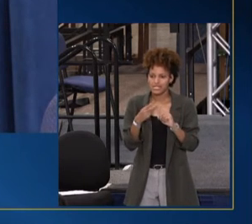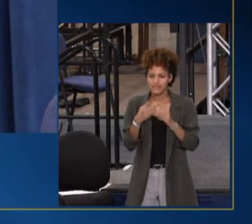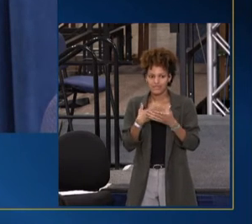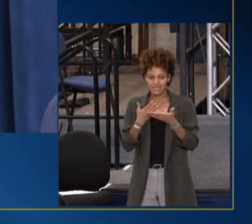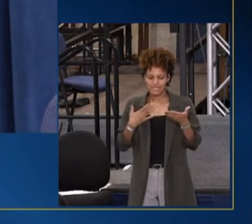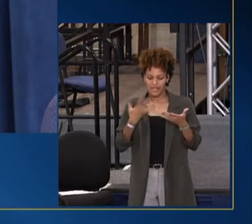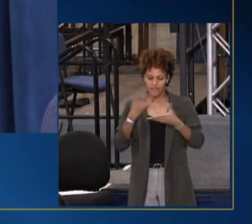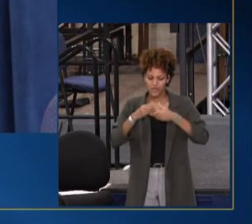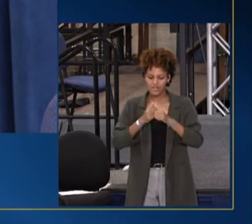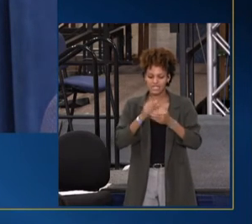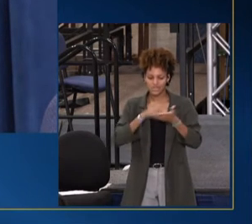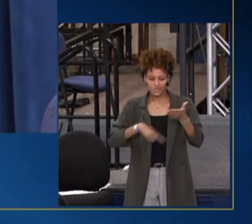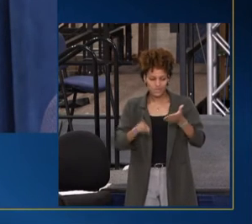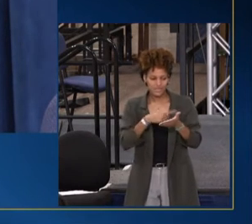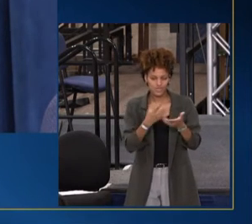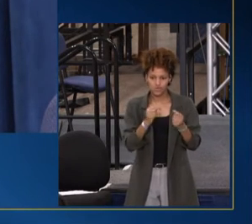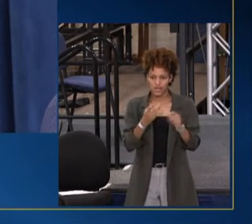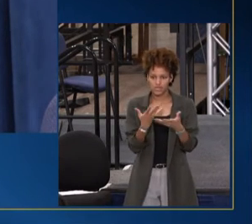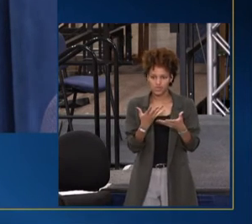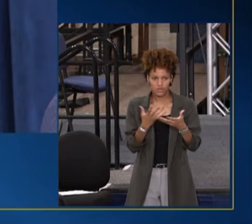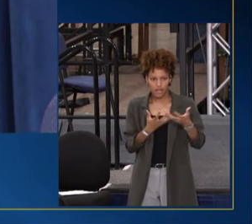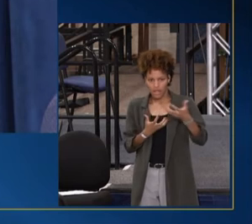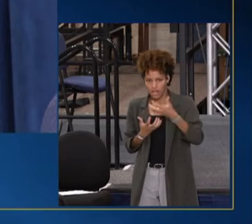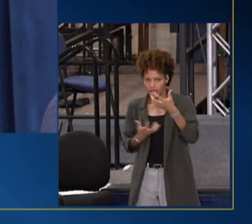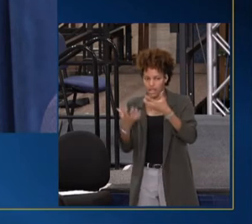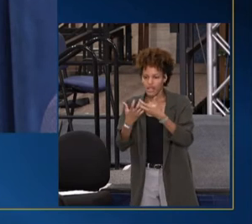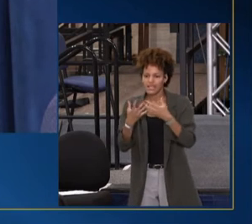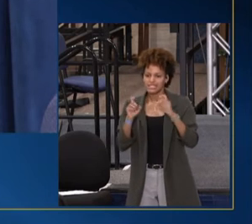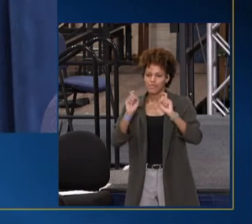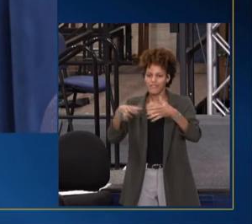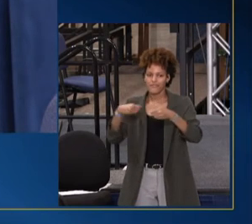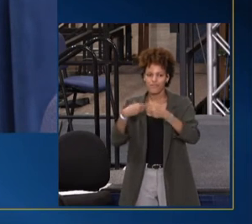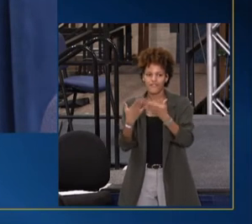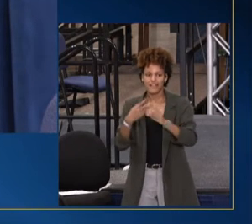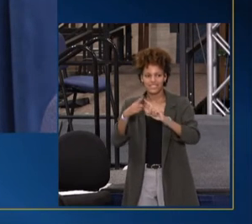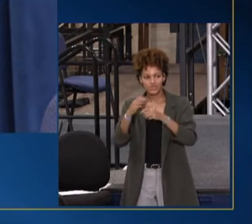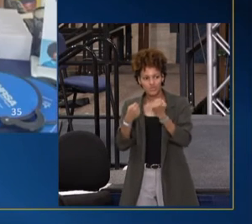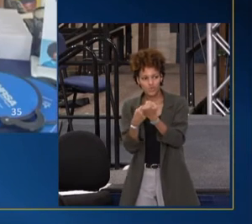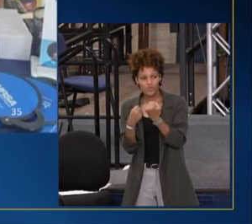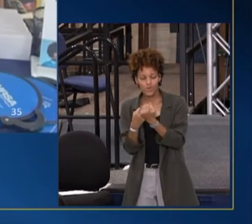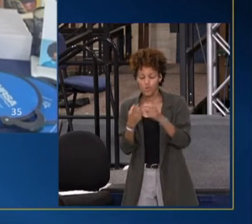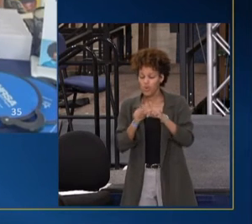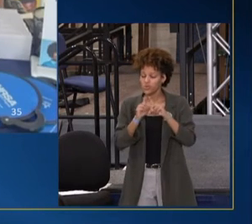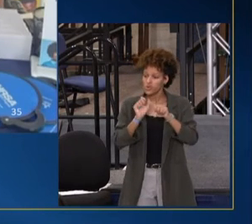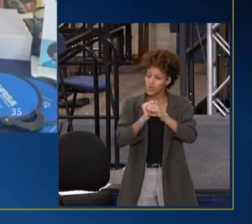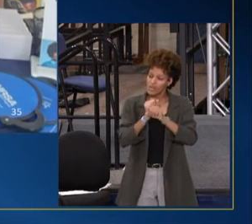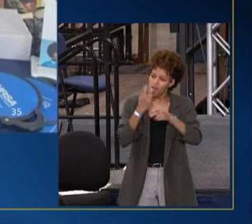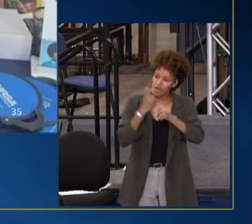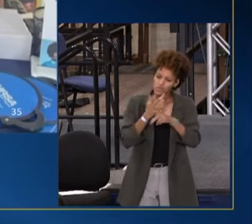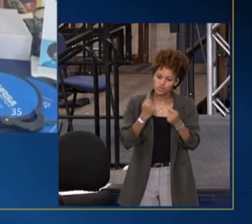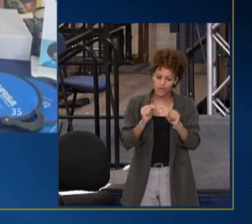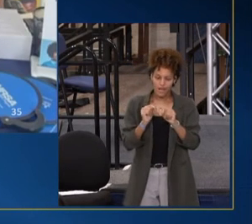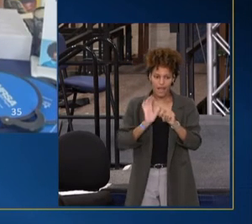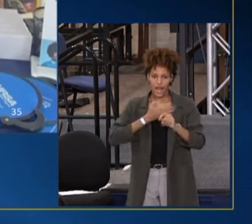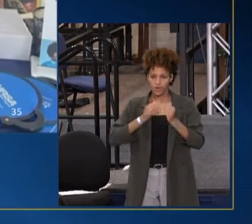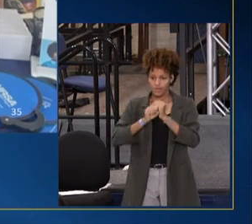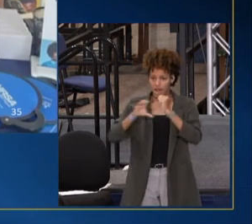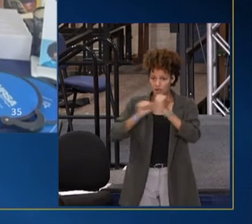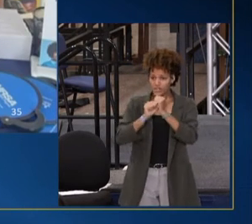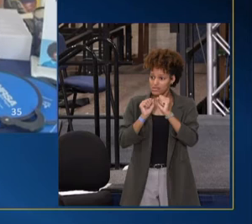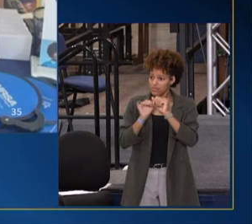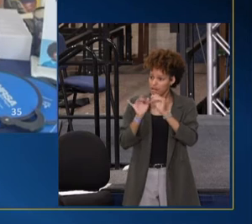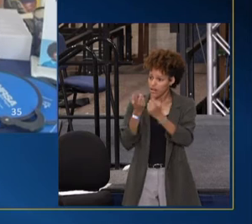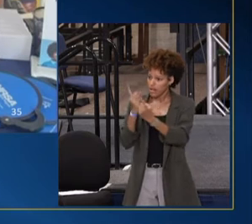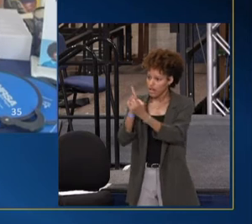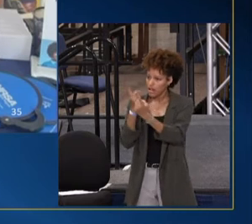discrimination at the start of the epidemic. We're also working very hard to expand our outreach efforts, to engage people where